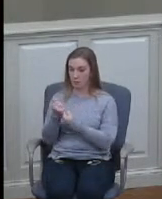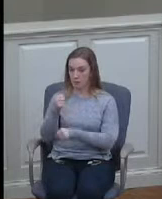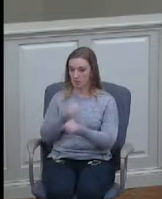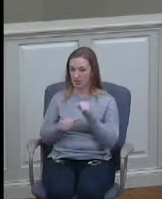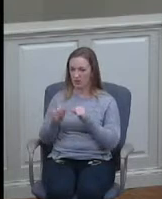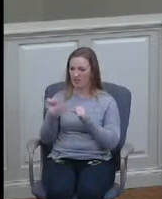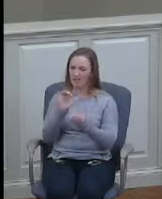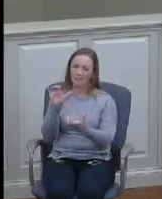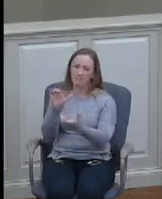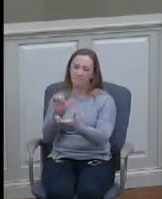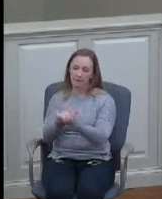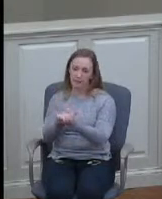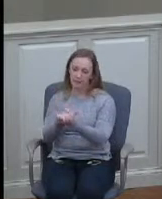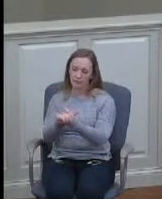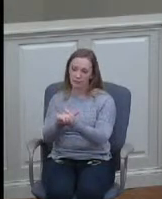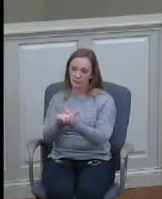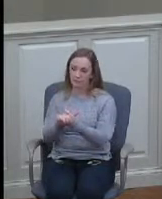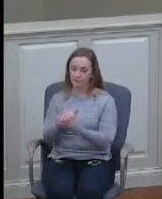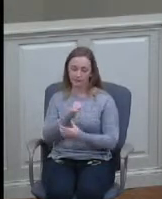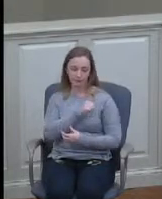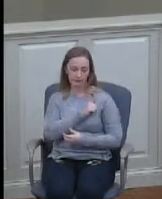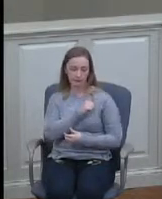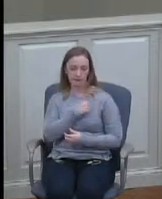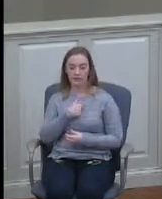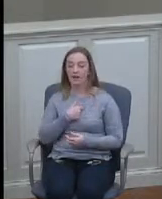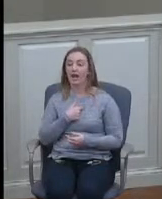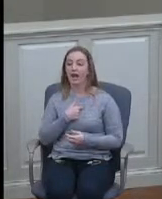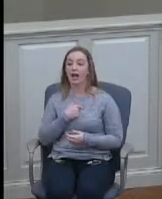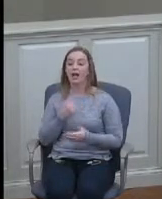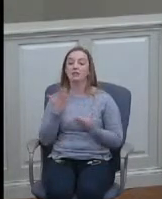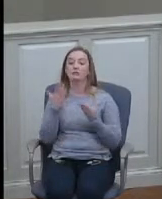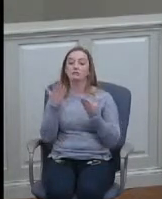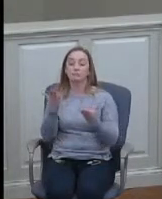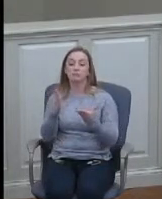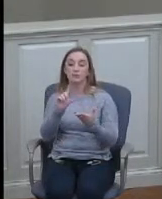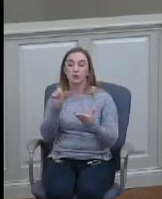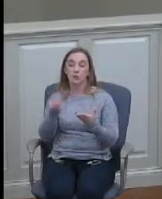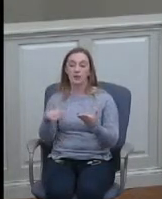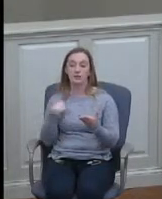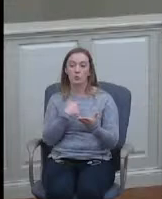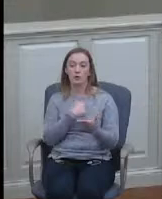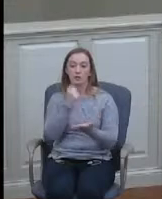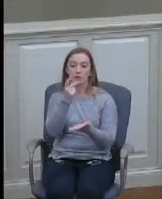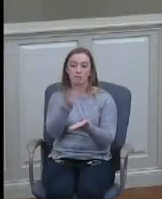of sorts. Mr. Mayor, I call for the question that we approve Resolution